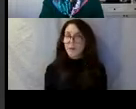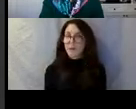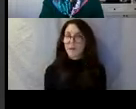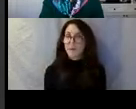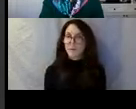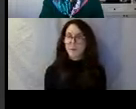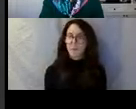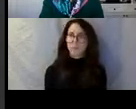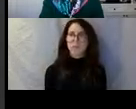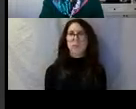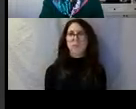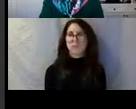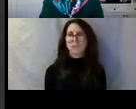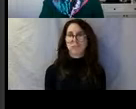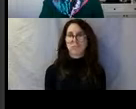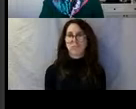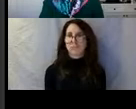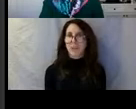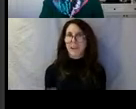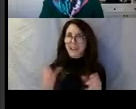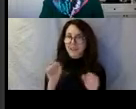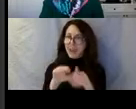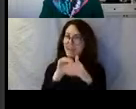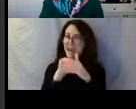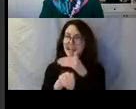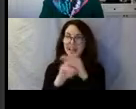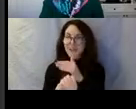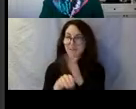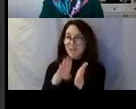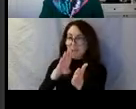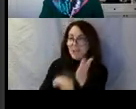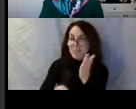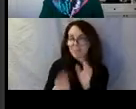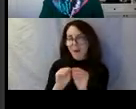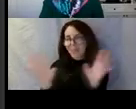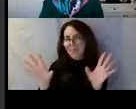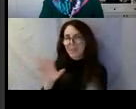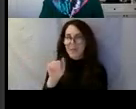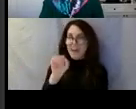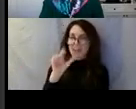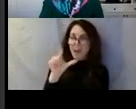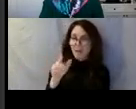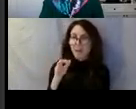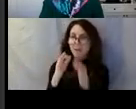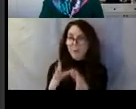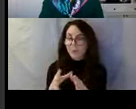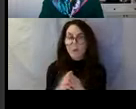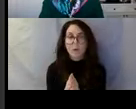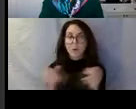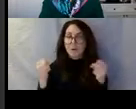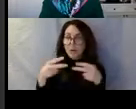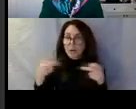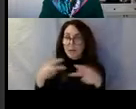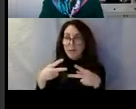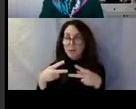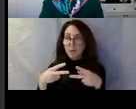is possible without actually a huge cost. And we're having obviously ASL and translation even here today, and so that's